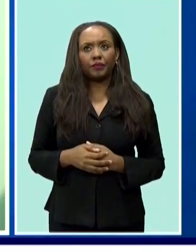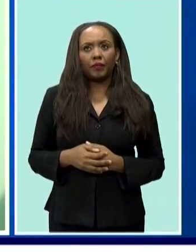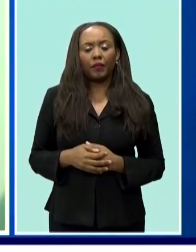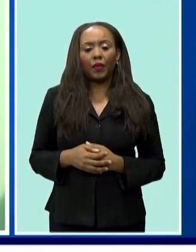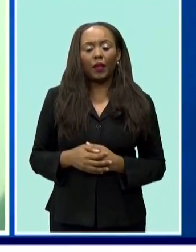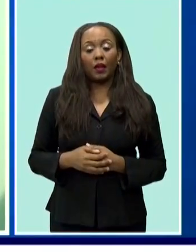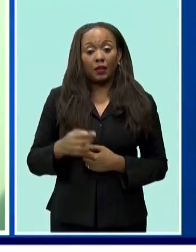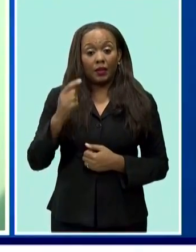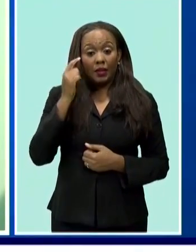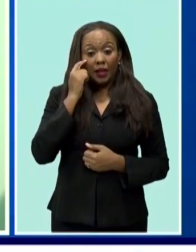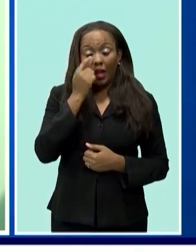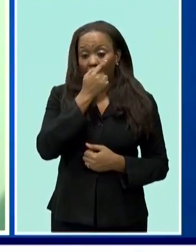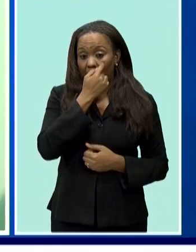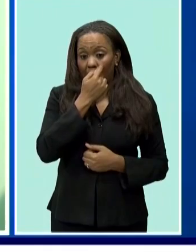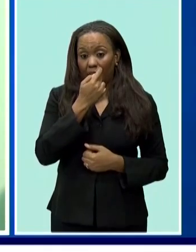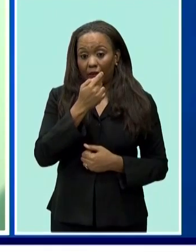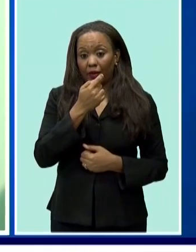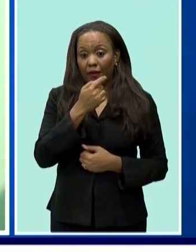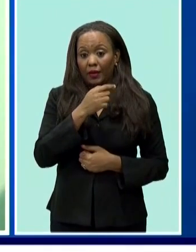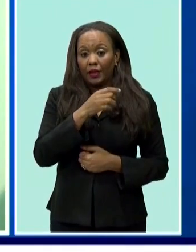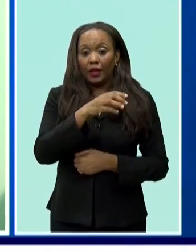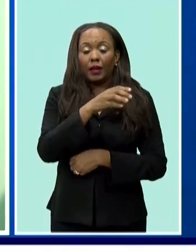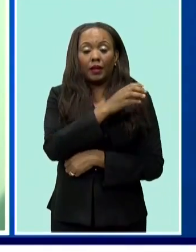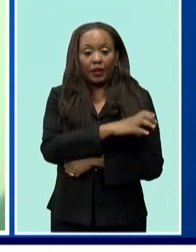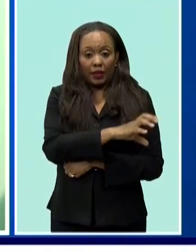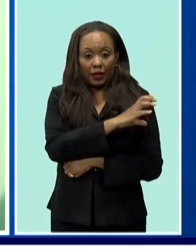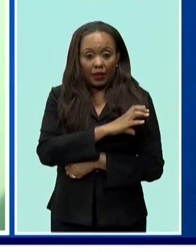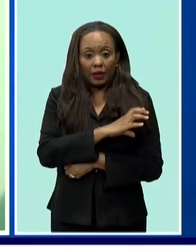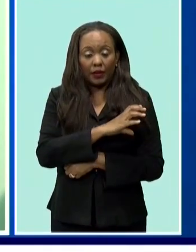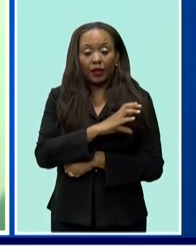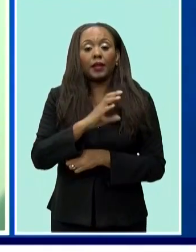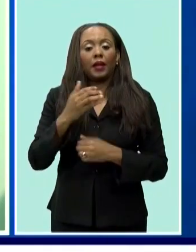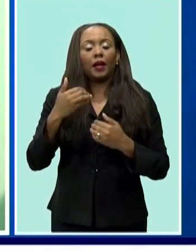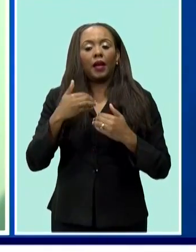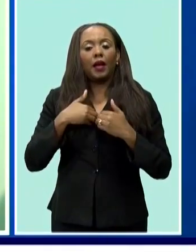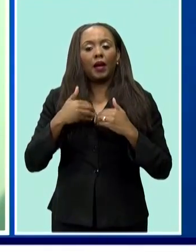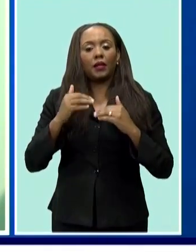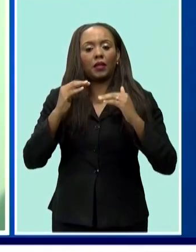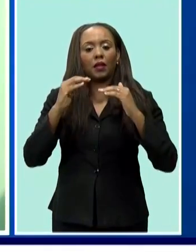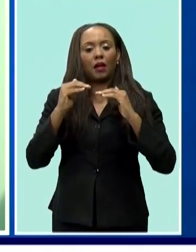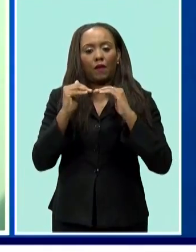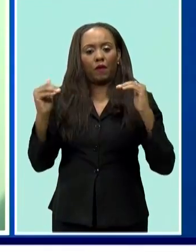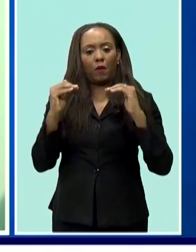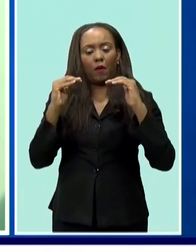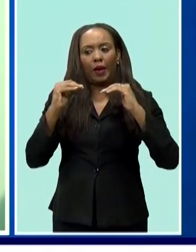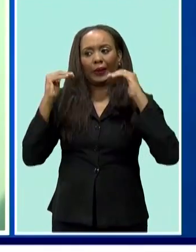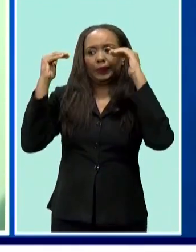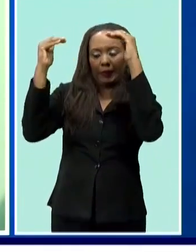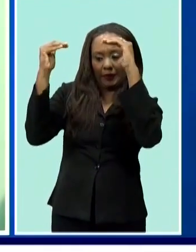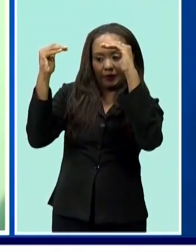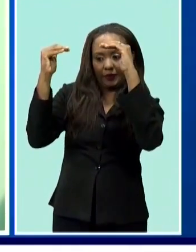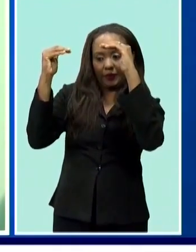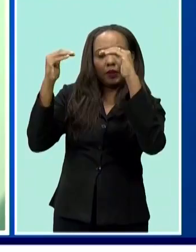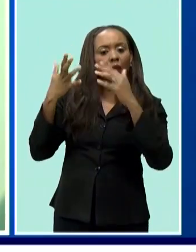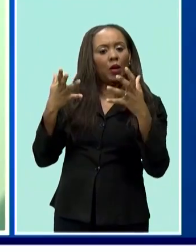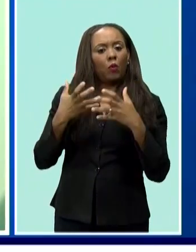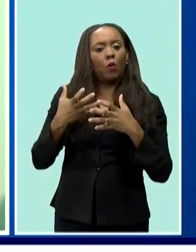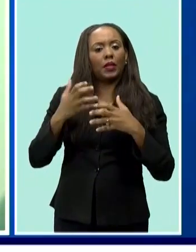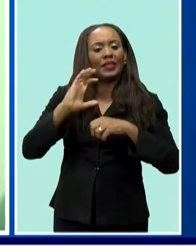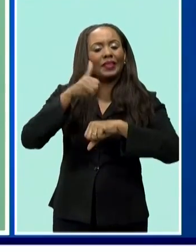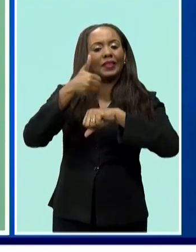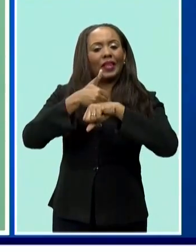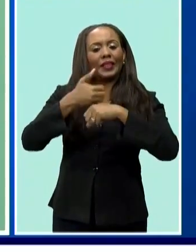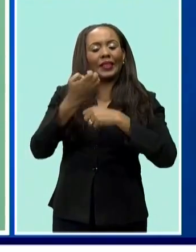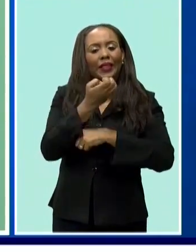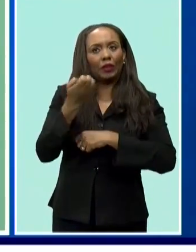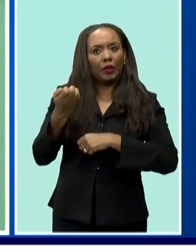above the eye clinic is actually a surgical floor, which is not in use at present. And it is for that floor and to equip that floor that we're trying